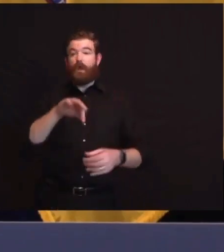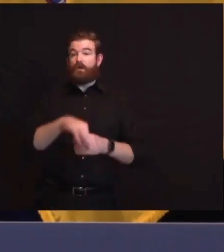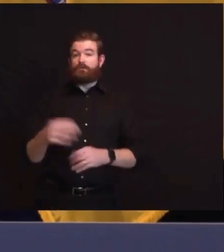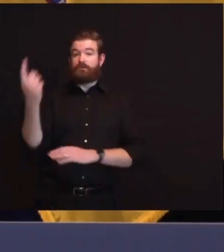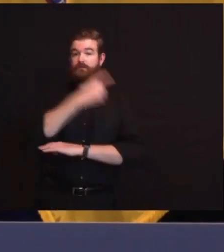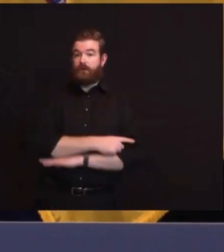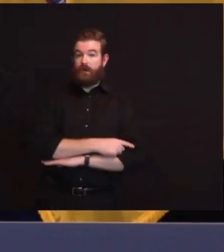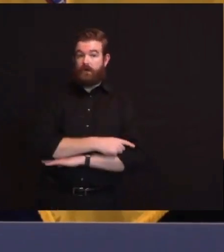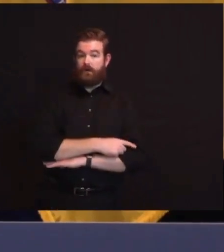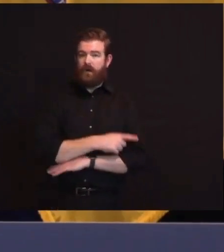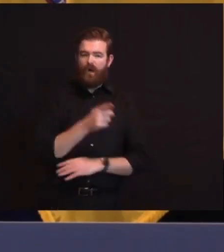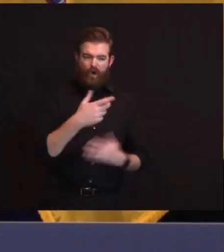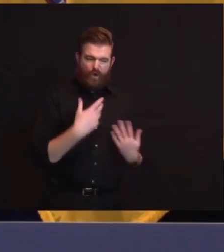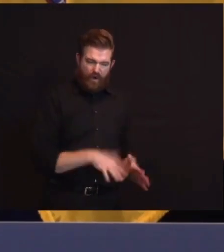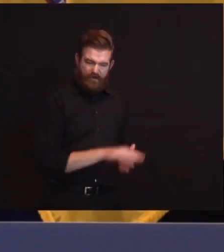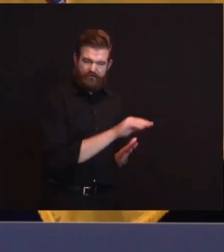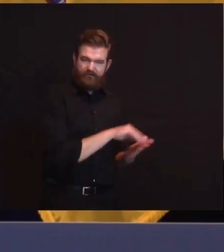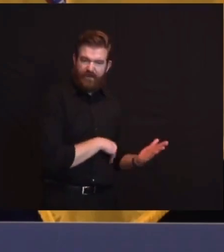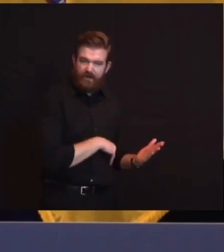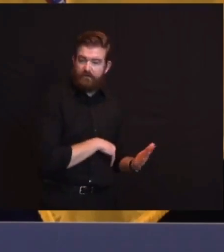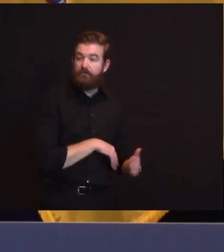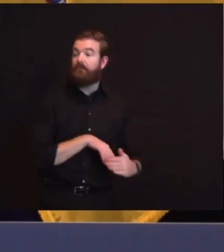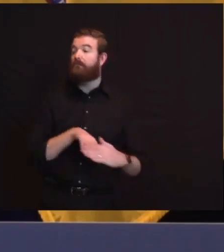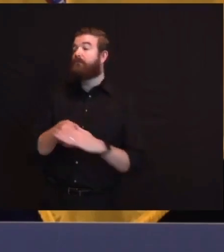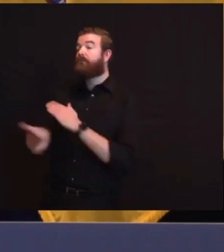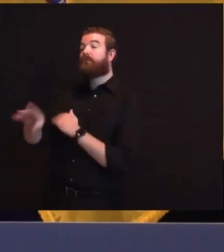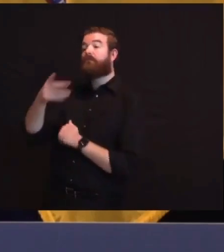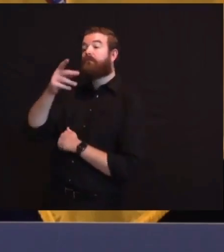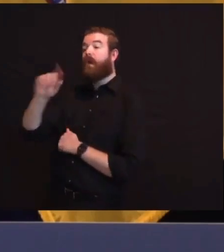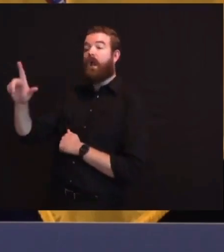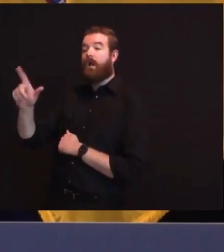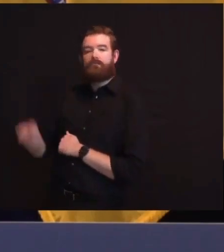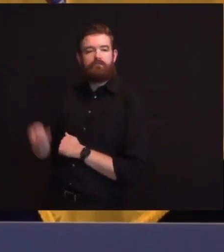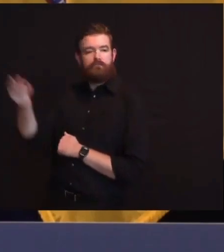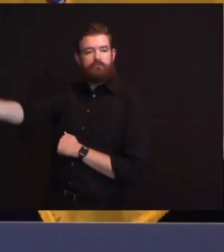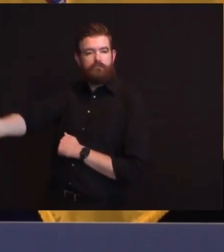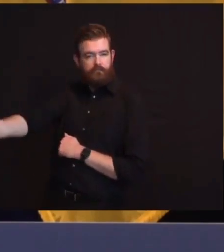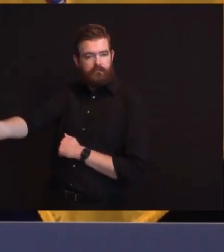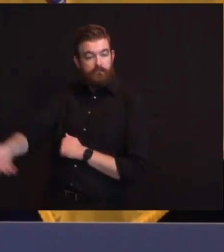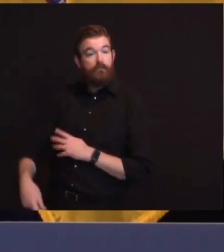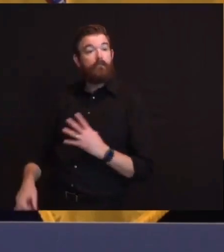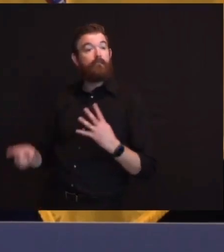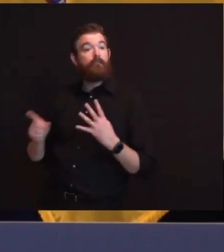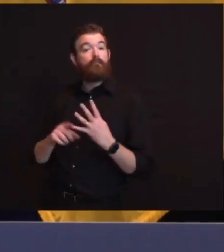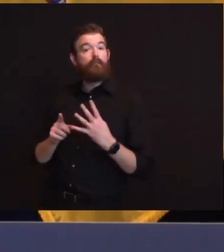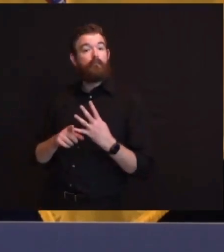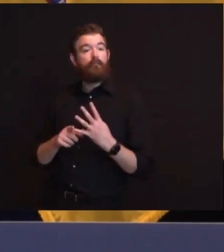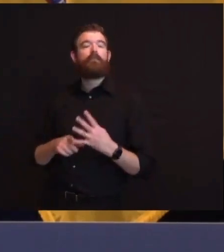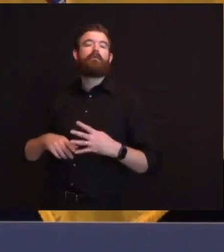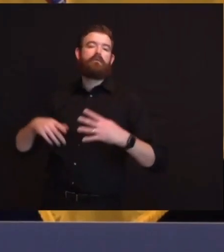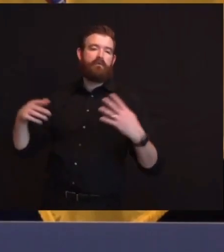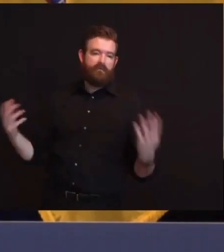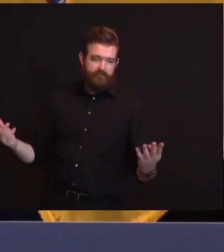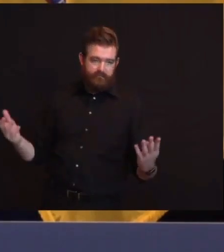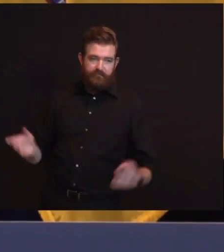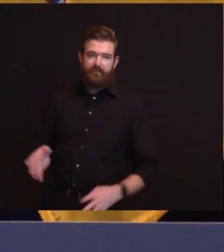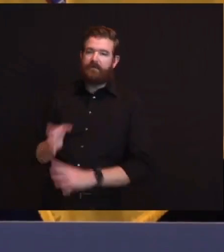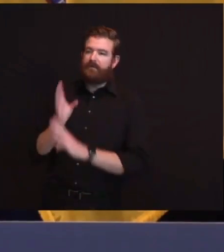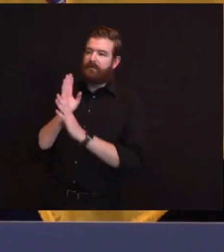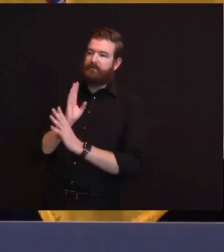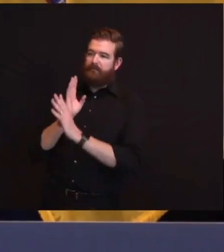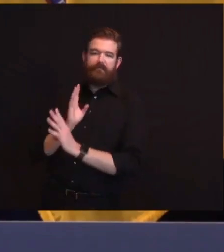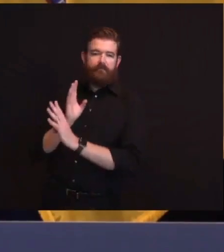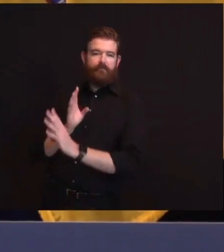person. Seems to me that covers all bases. It balances public health with the sacred right at the core